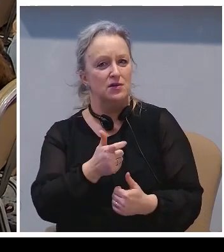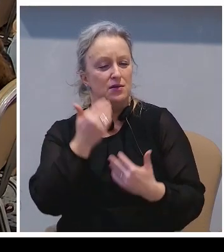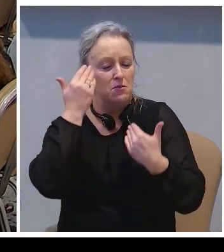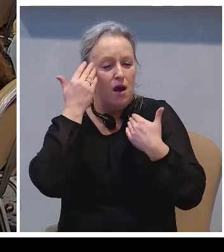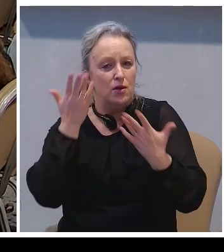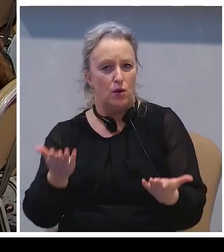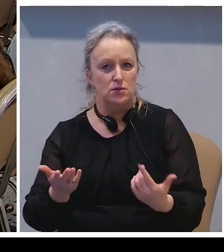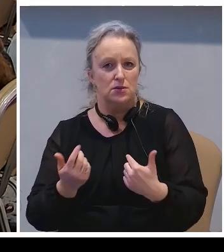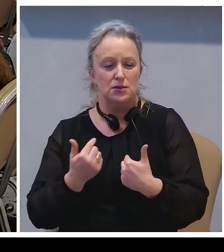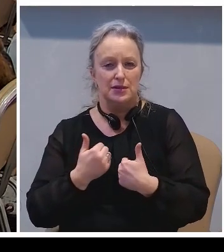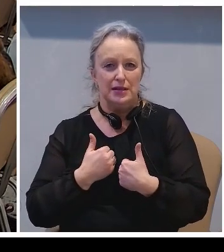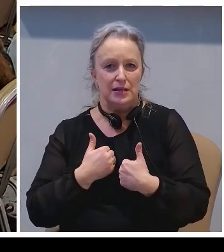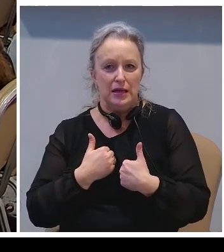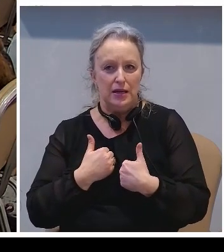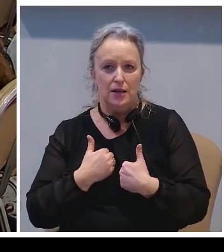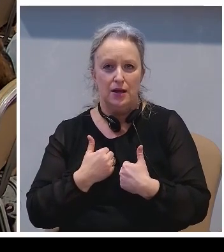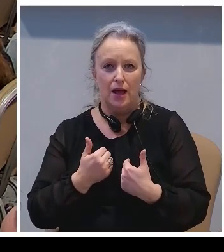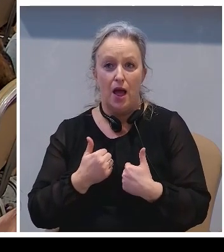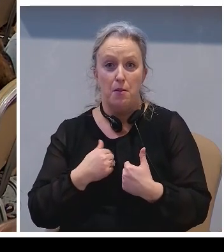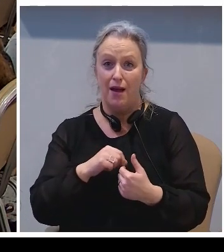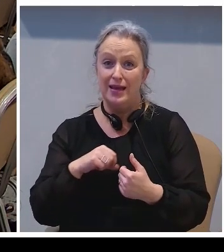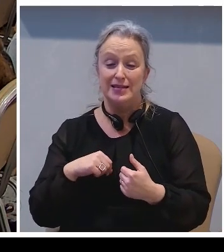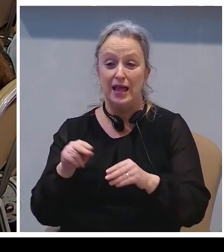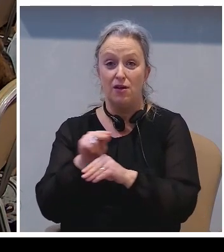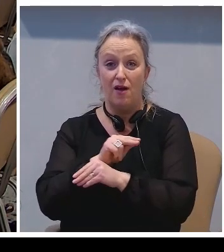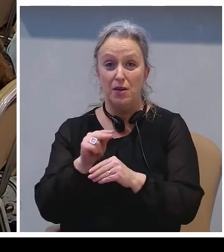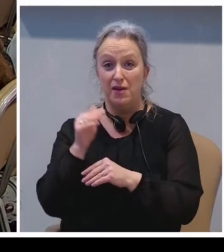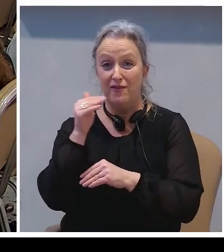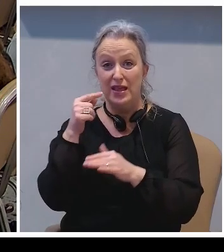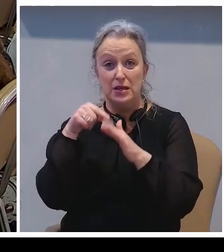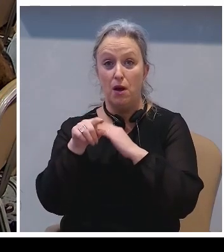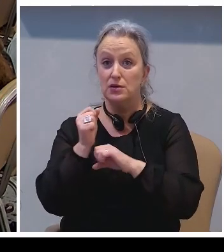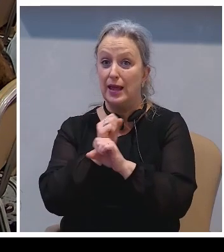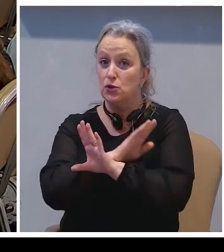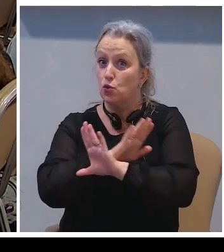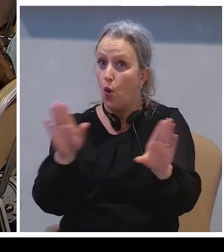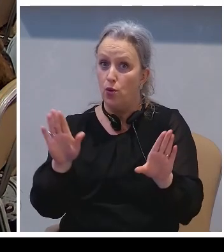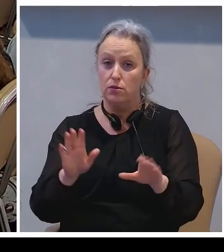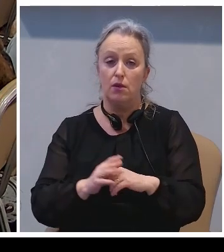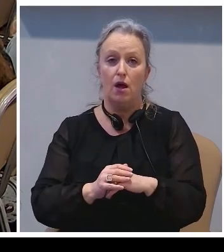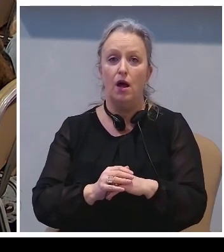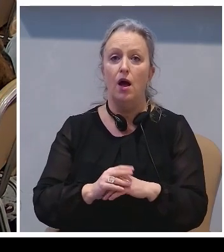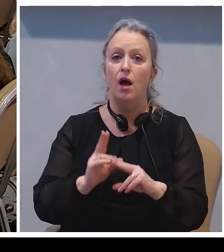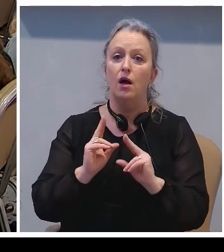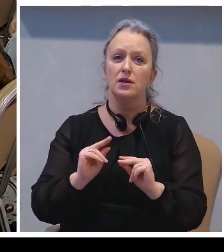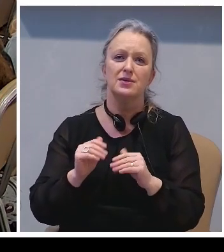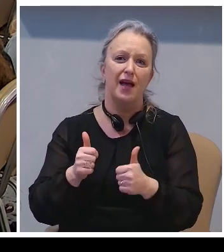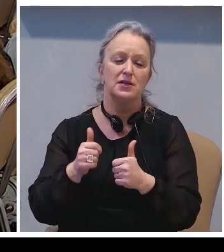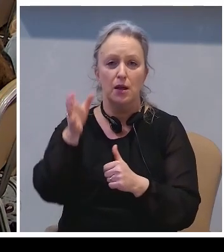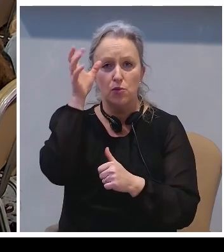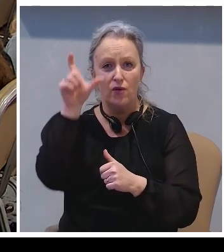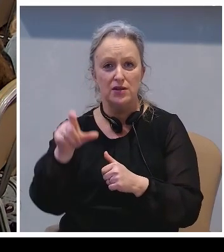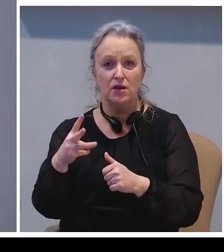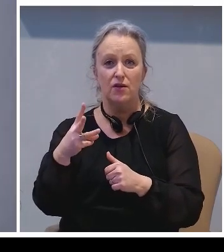ma ei tööta I can't really answer ise this question ravimifirmas. because I Ja am not tõesti väga hästi working at professor a Roop Lind pharmaceutical tegi company.